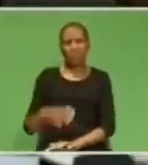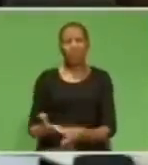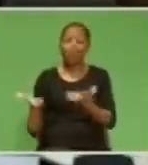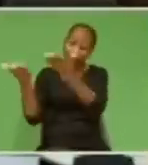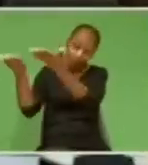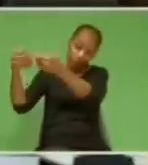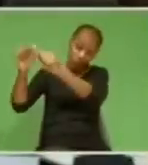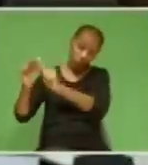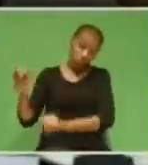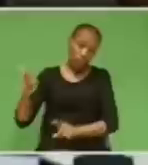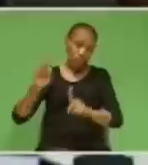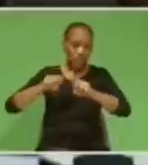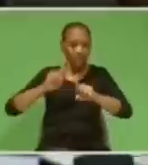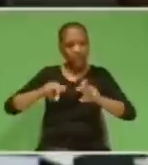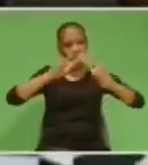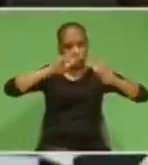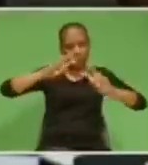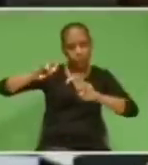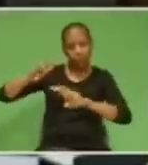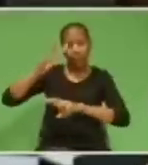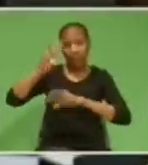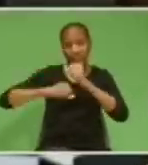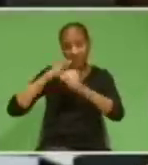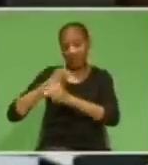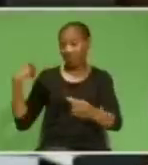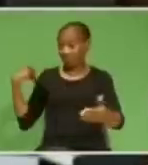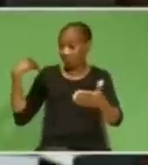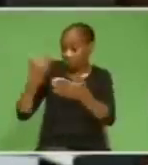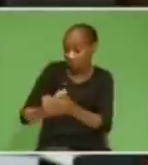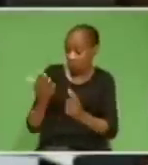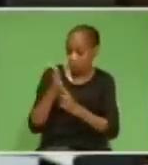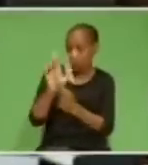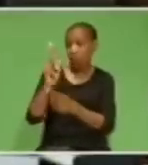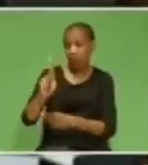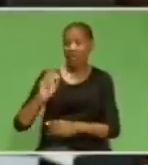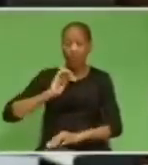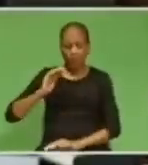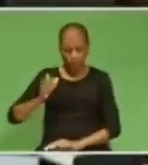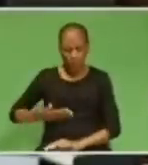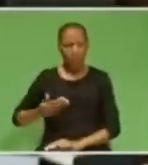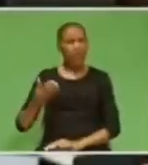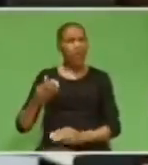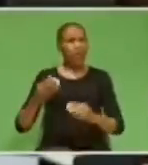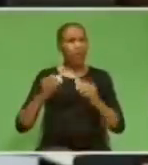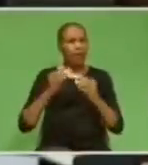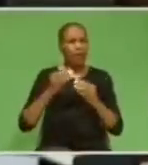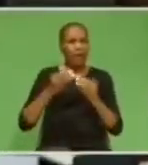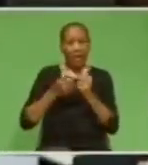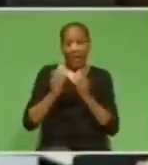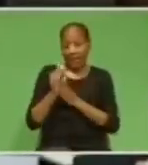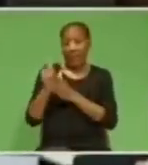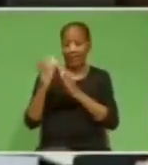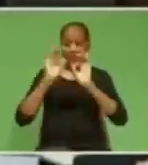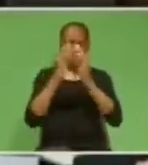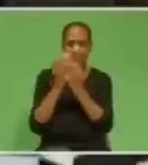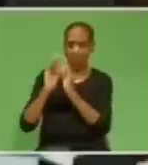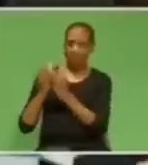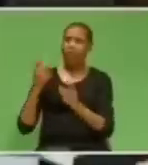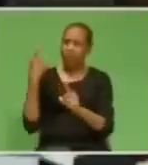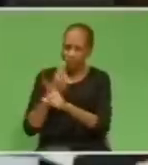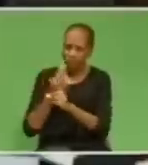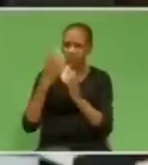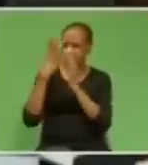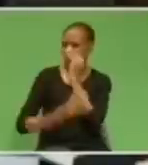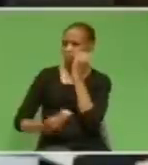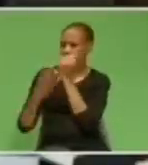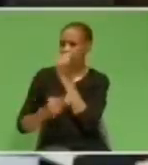Chair, various studies over the past 2 decades have indicated that women-headed households are more likely to be poor in